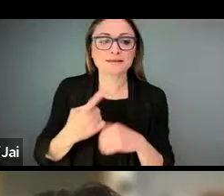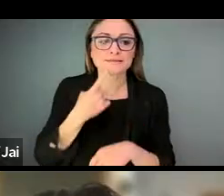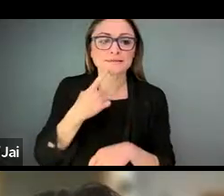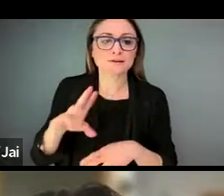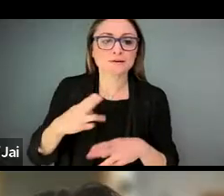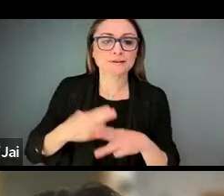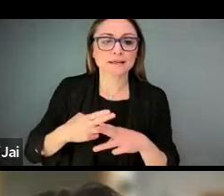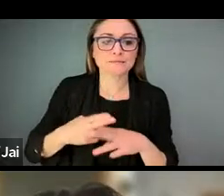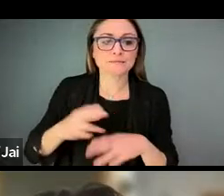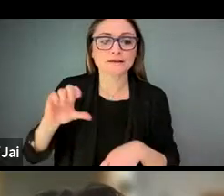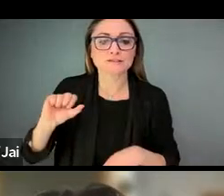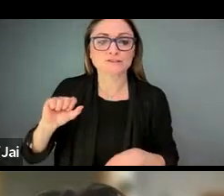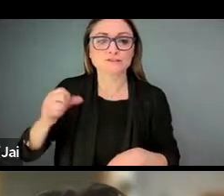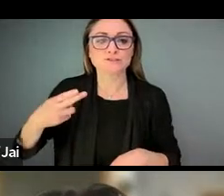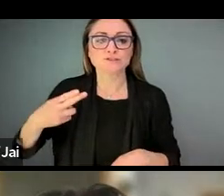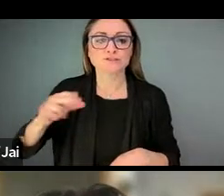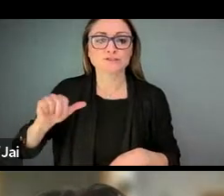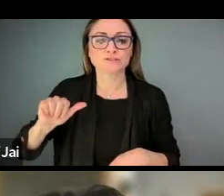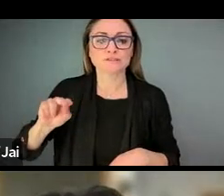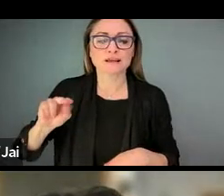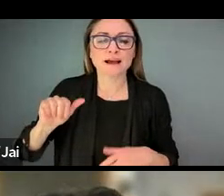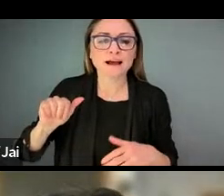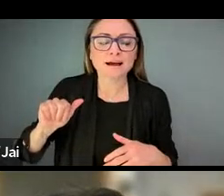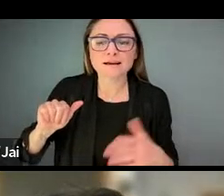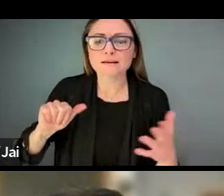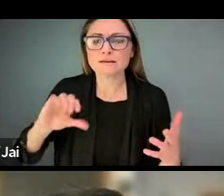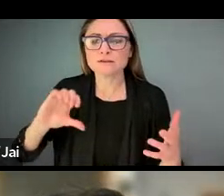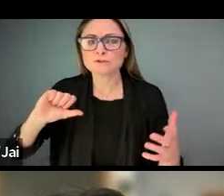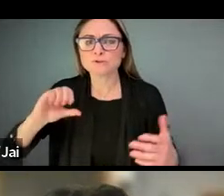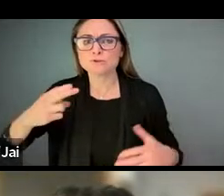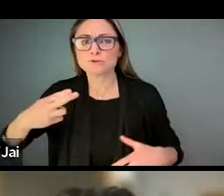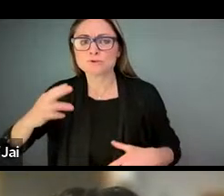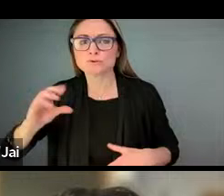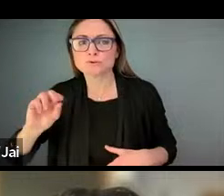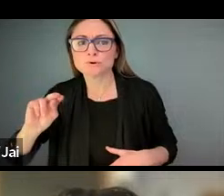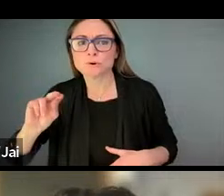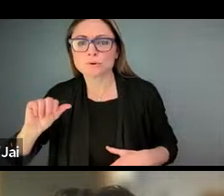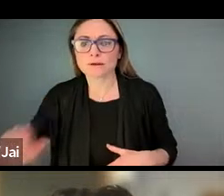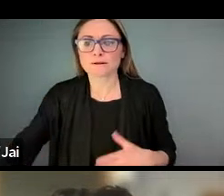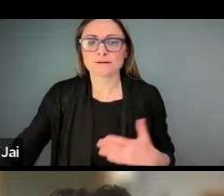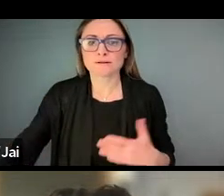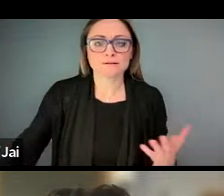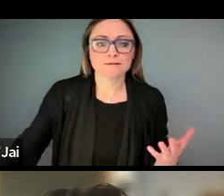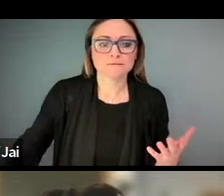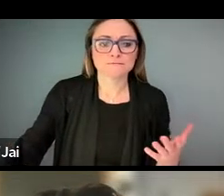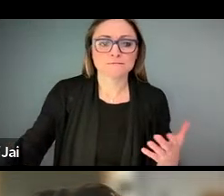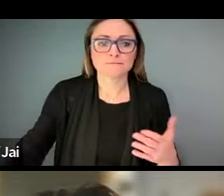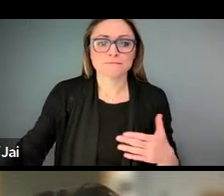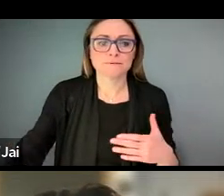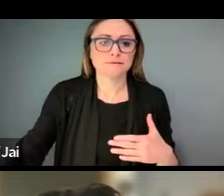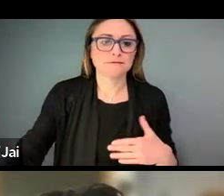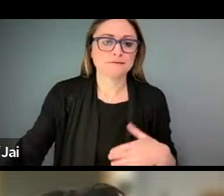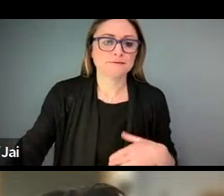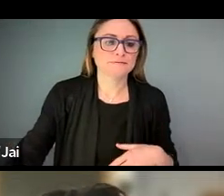Shannon? Okay, I can't read. Is it Shona? Shona. Yes.